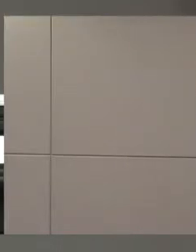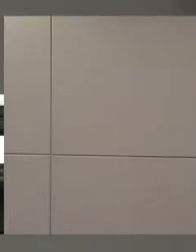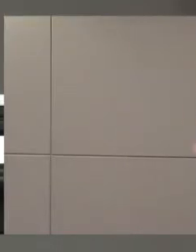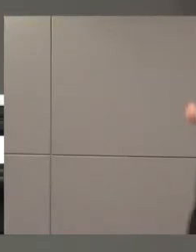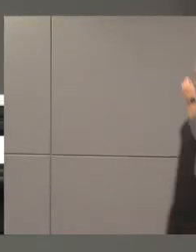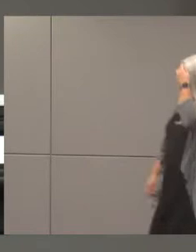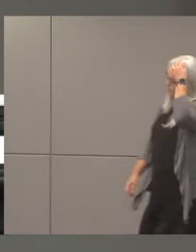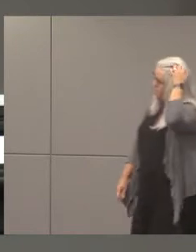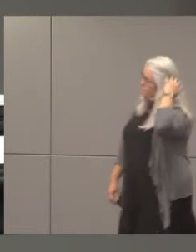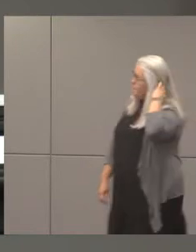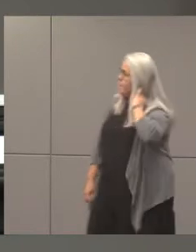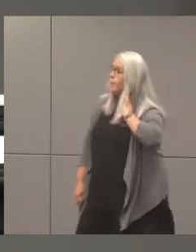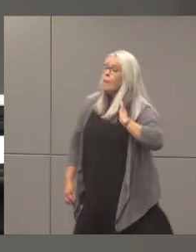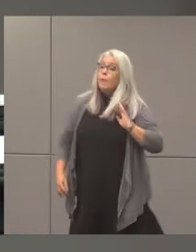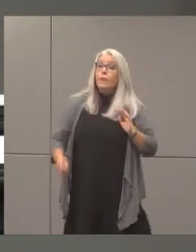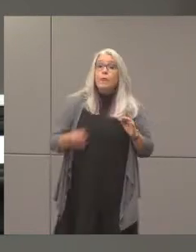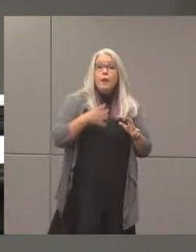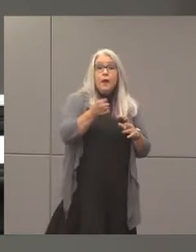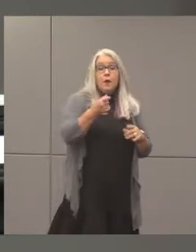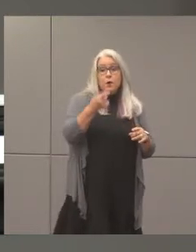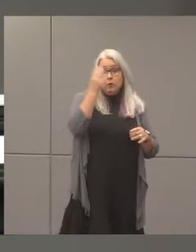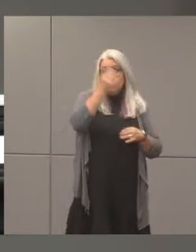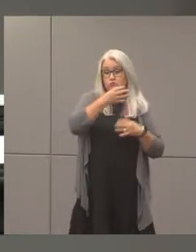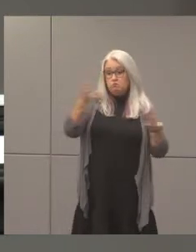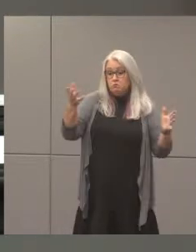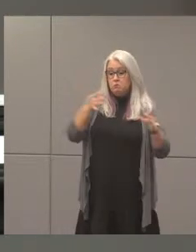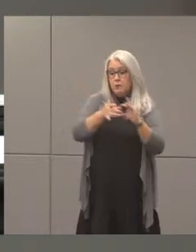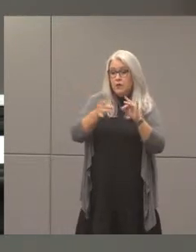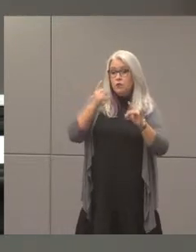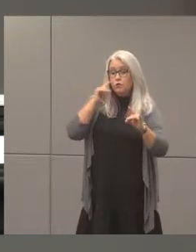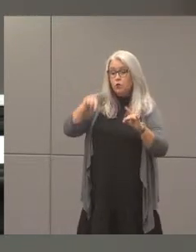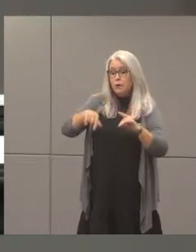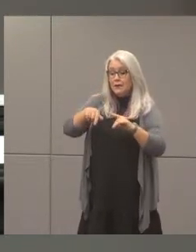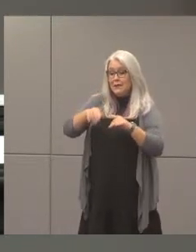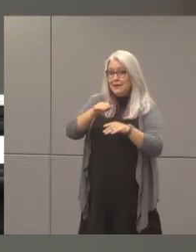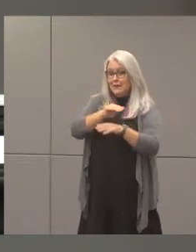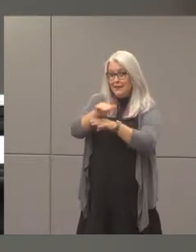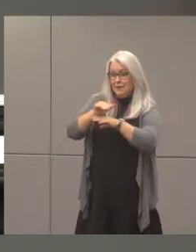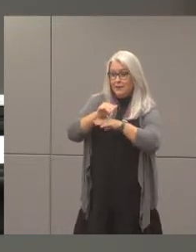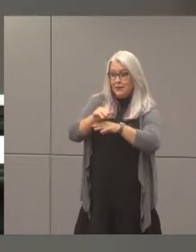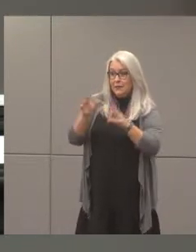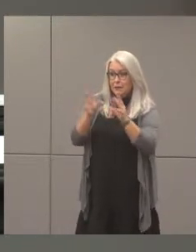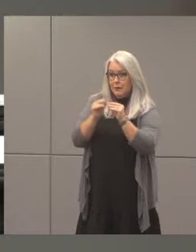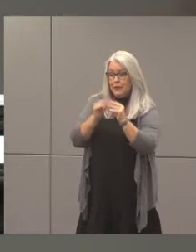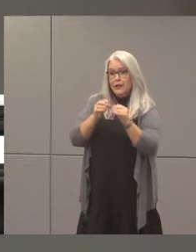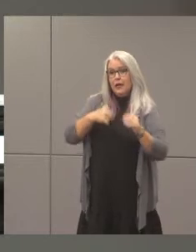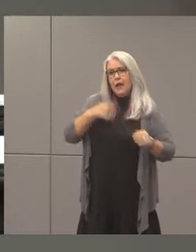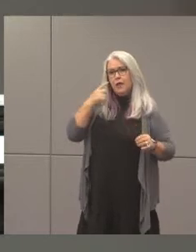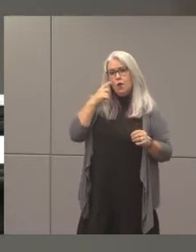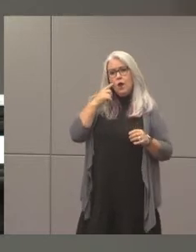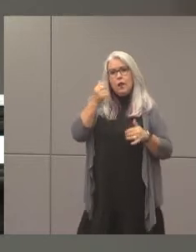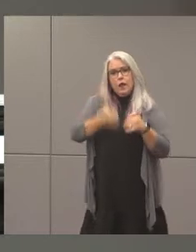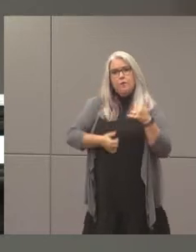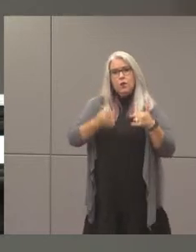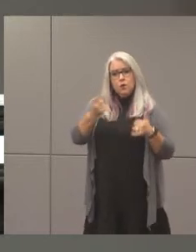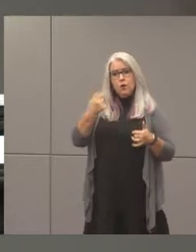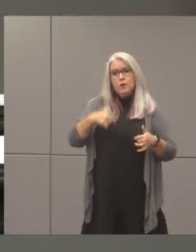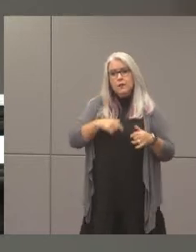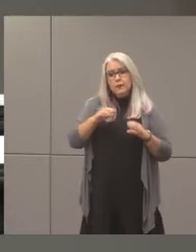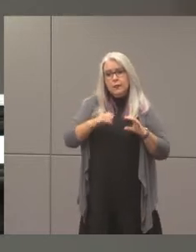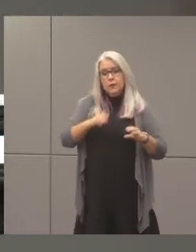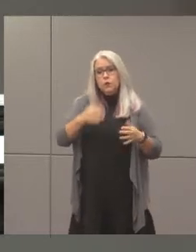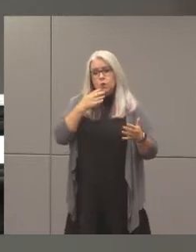I would like to point out for this evening's meeting, I thought every one of us did a really good job. We've